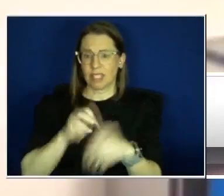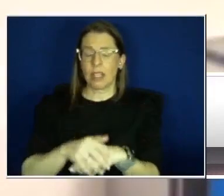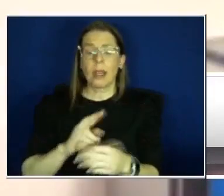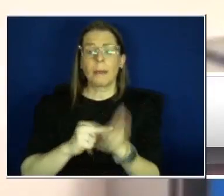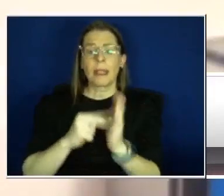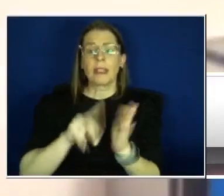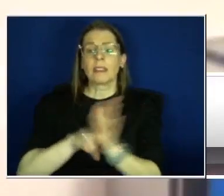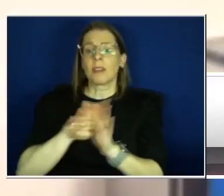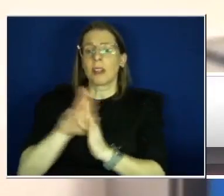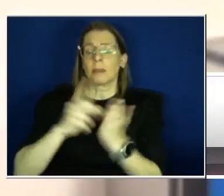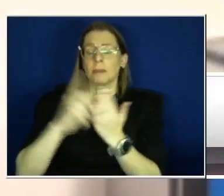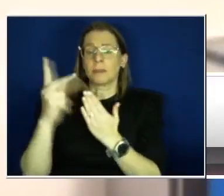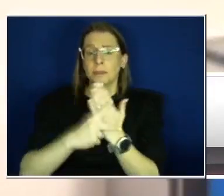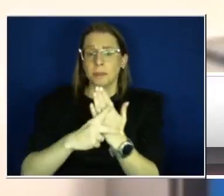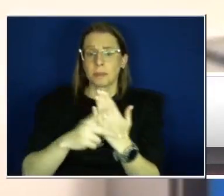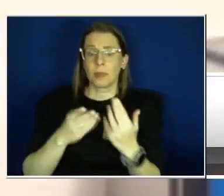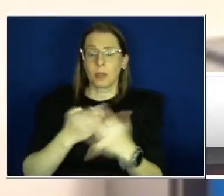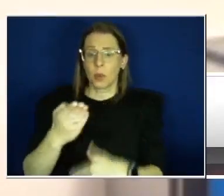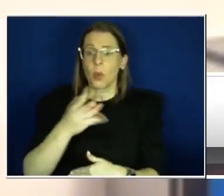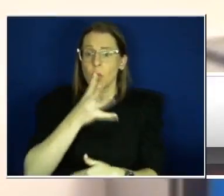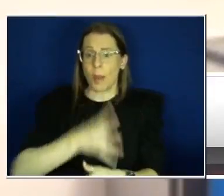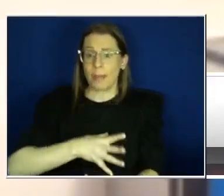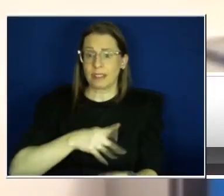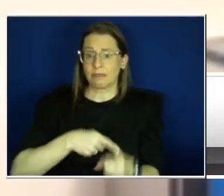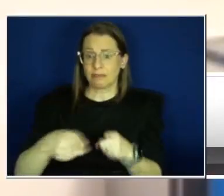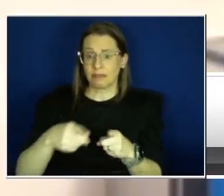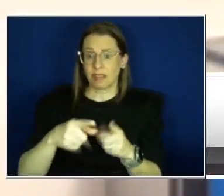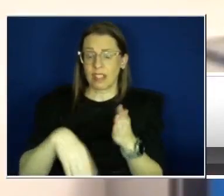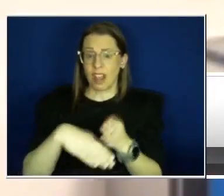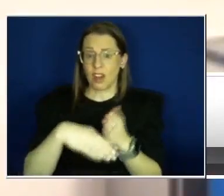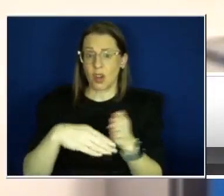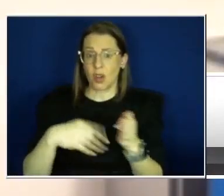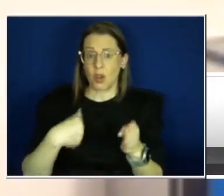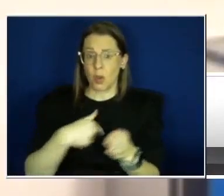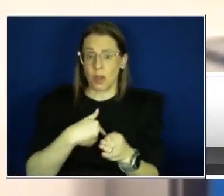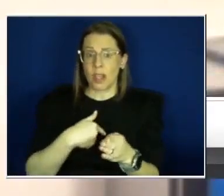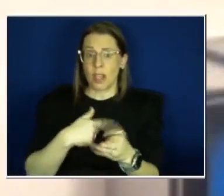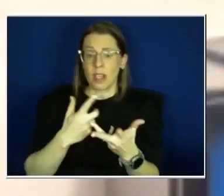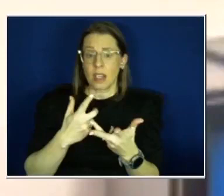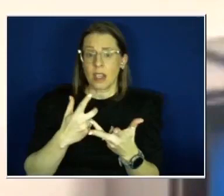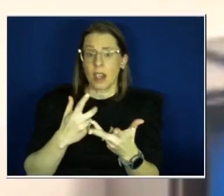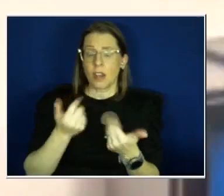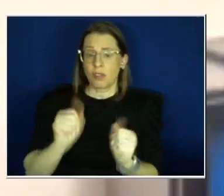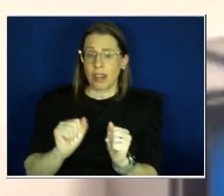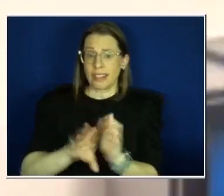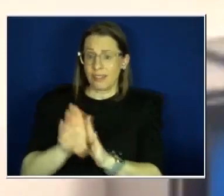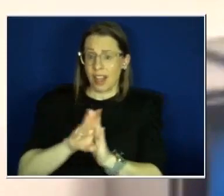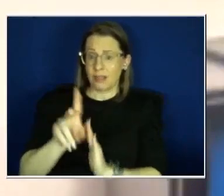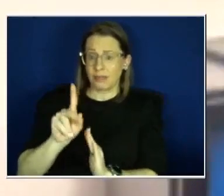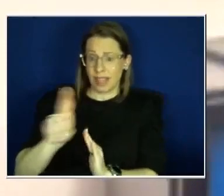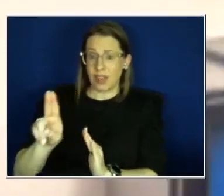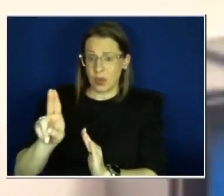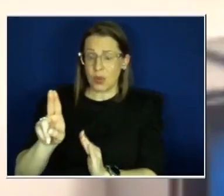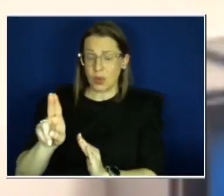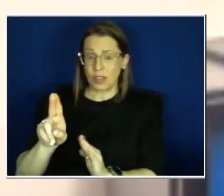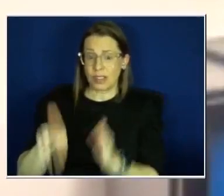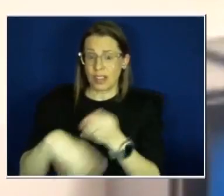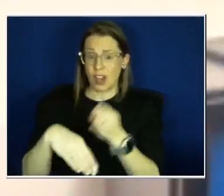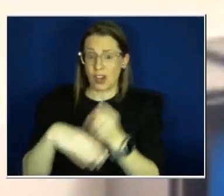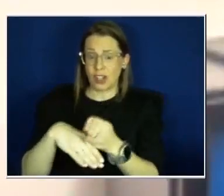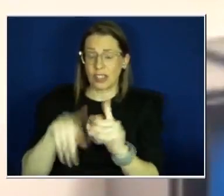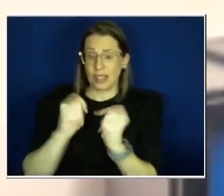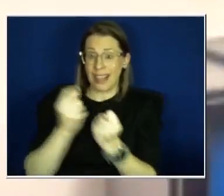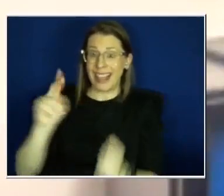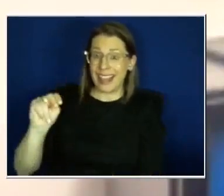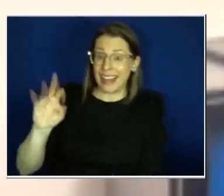program through professional women's soccer that we're implementing here at the University of Kansas with our own women's soccer team. And actually the NFL is doing the same